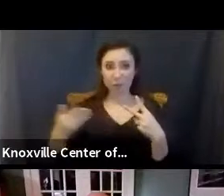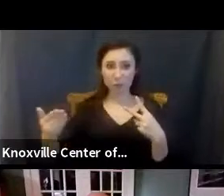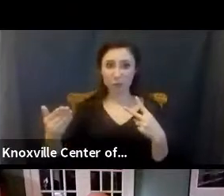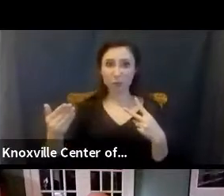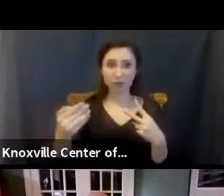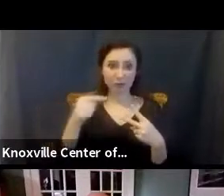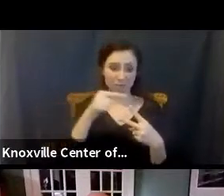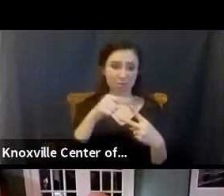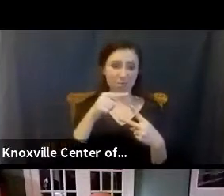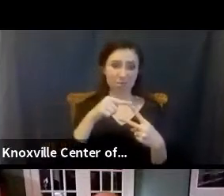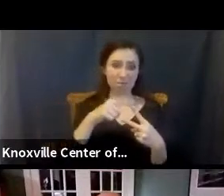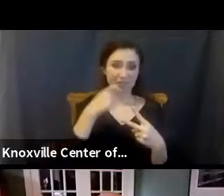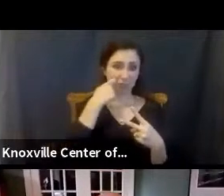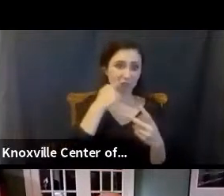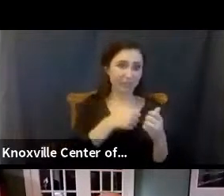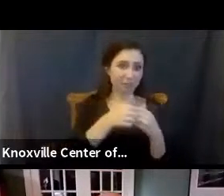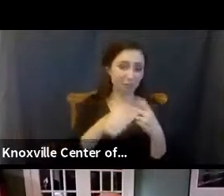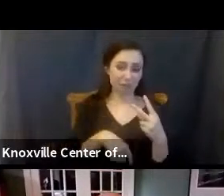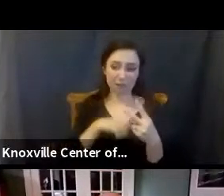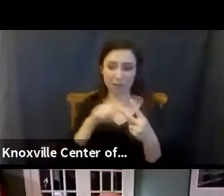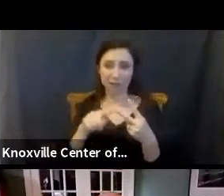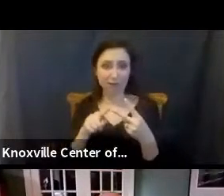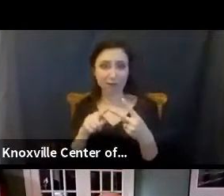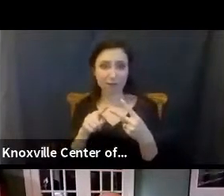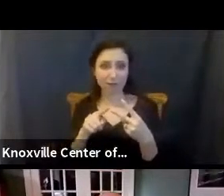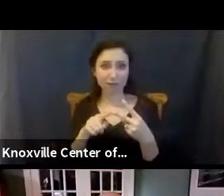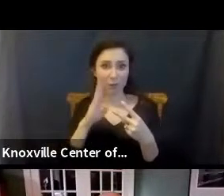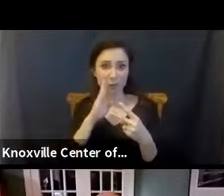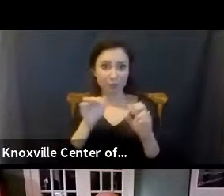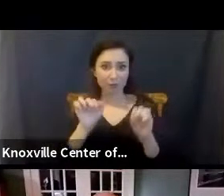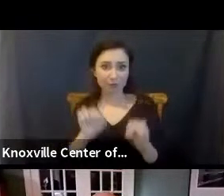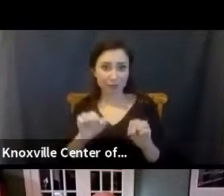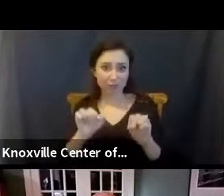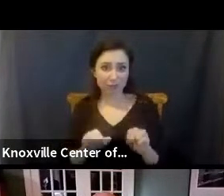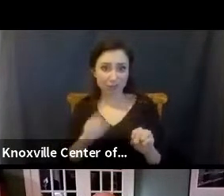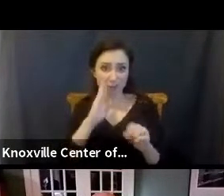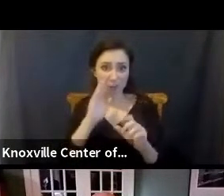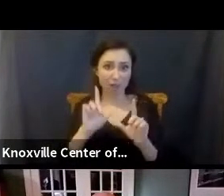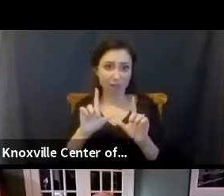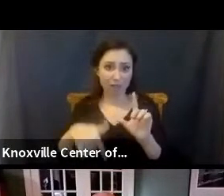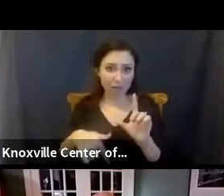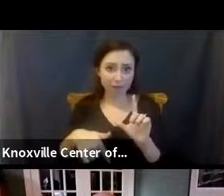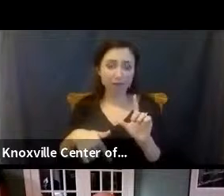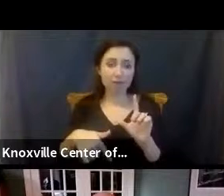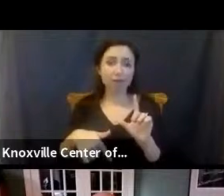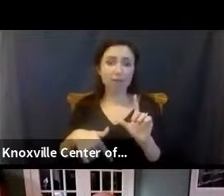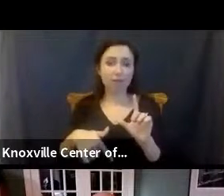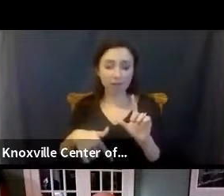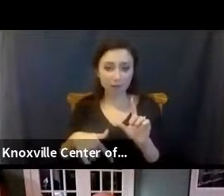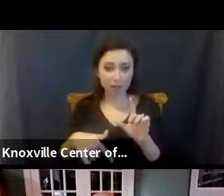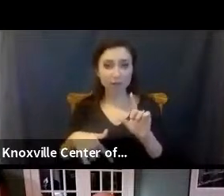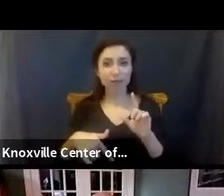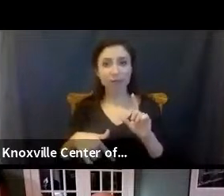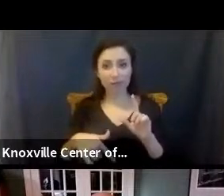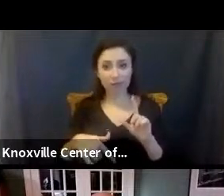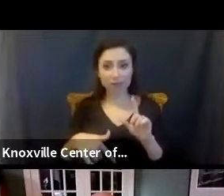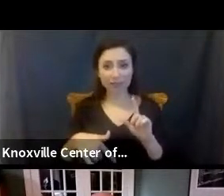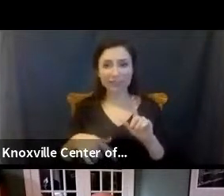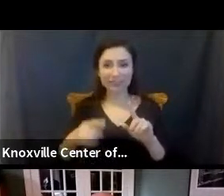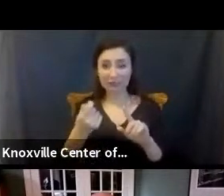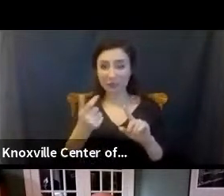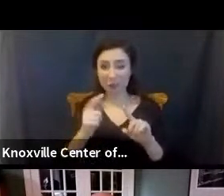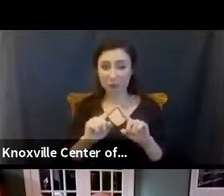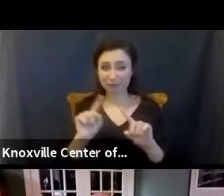one that's just gotten passed, another that is potentially going to expire with that are somewhat different.